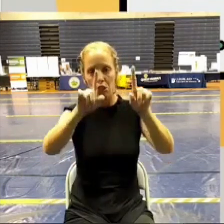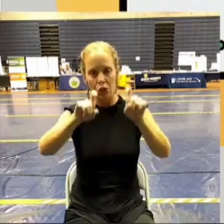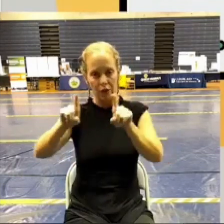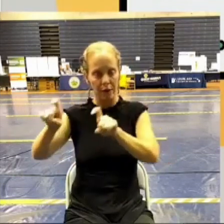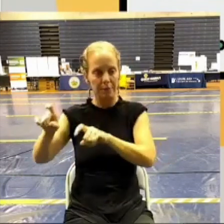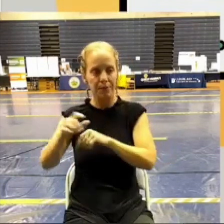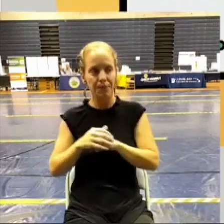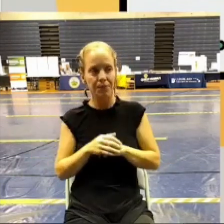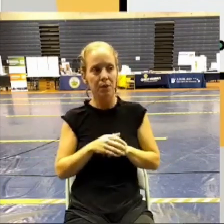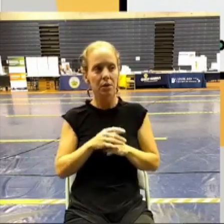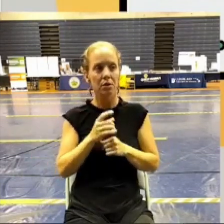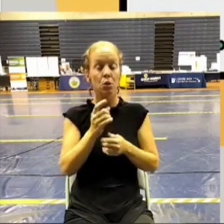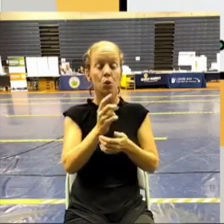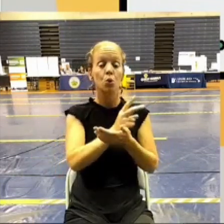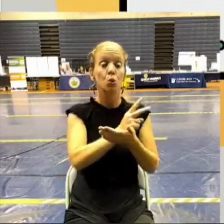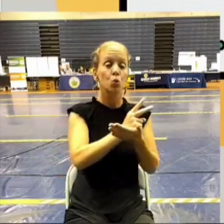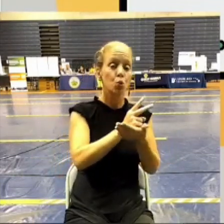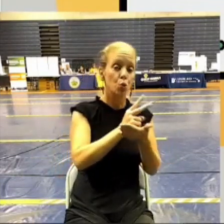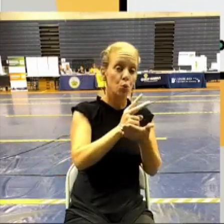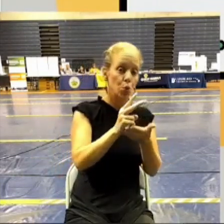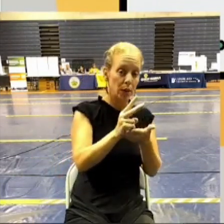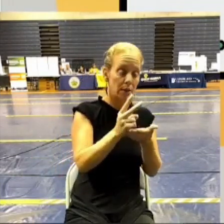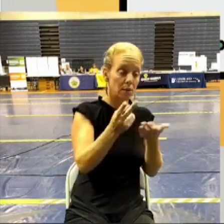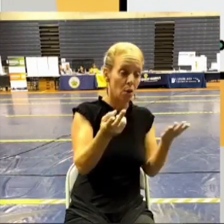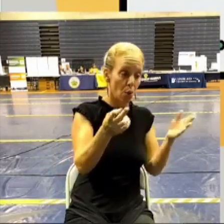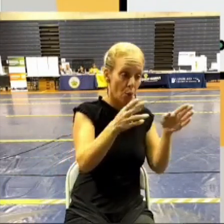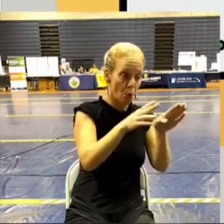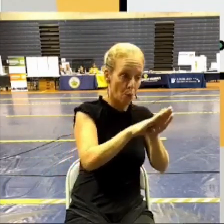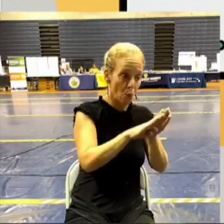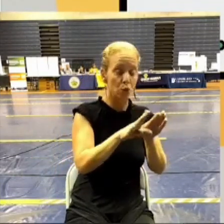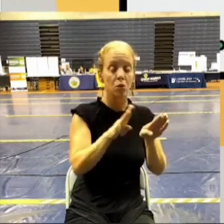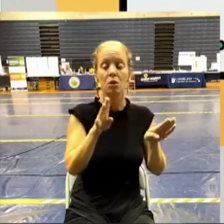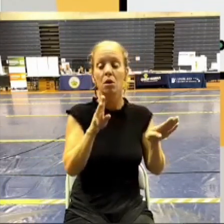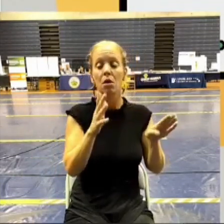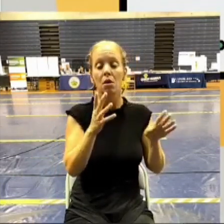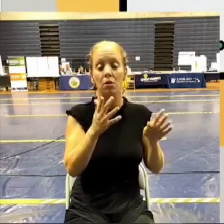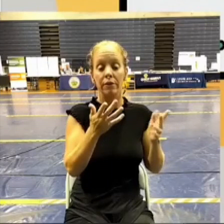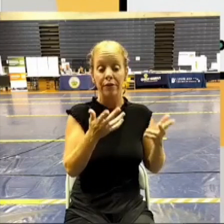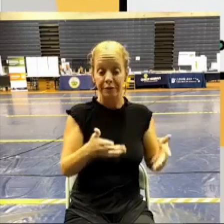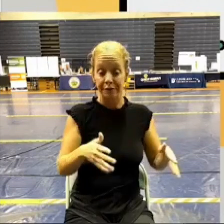we take about a week for our consultants to analyze the data.